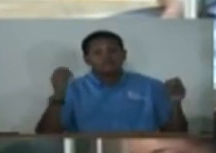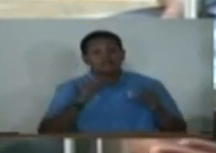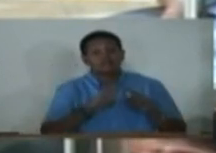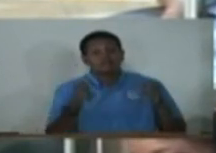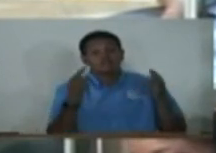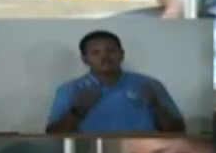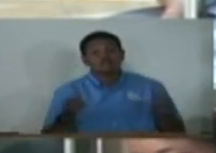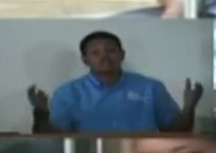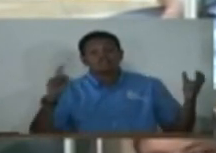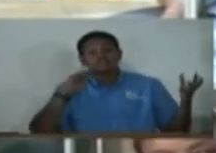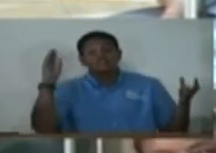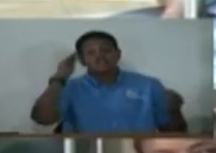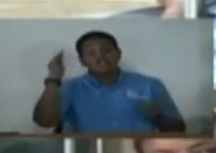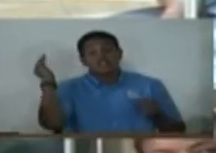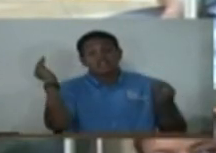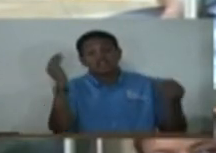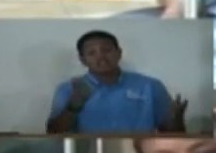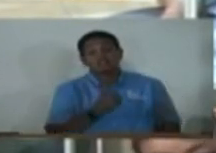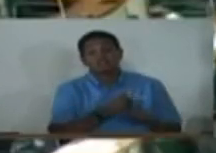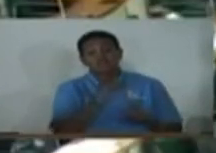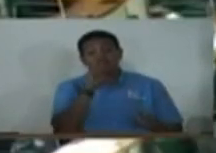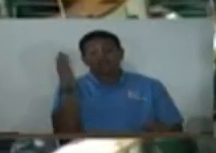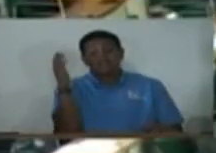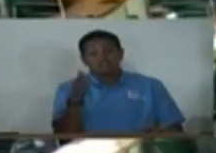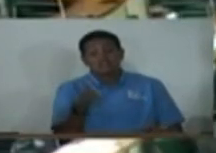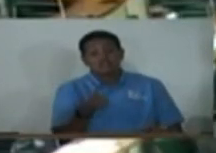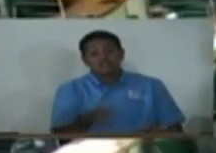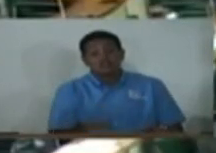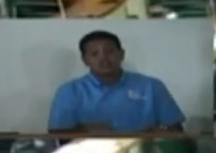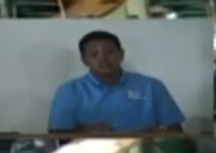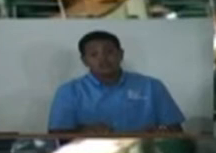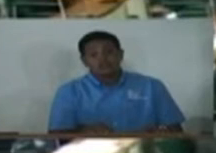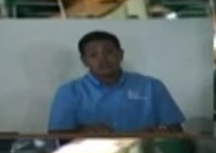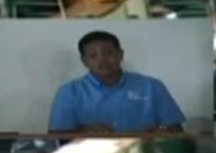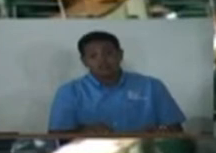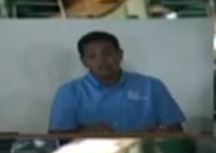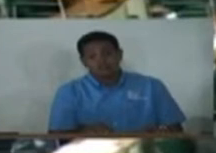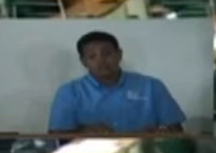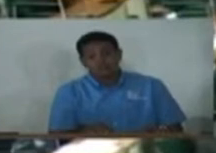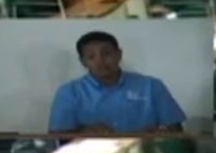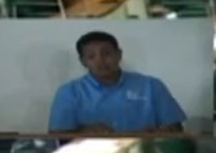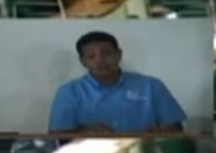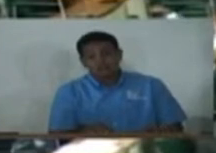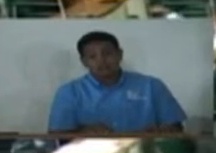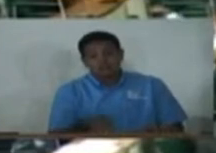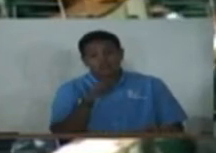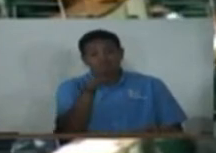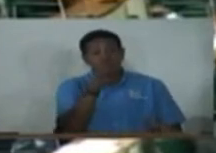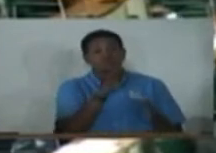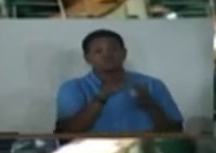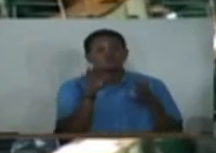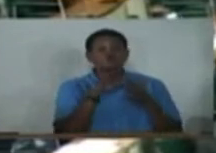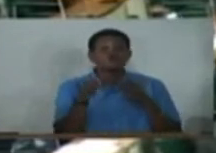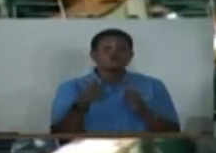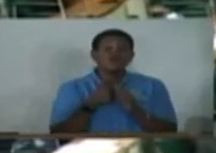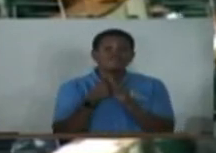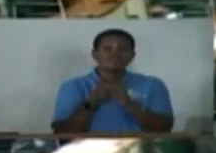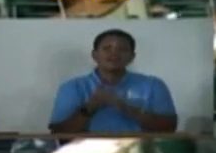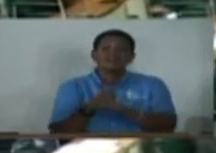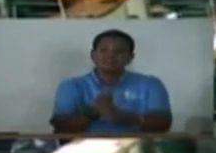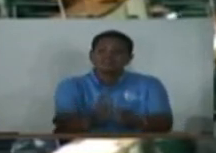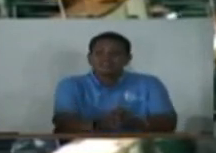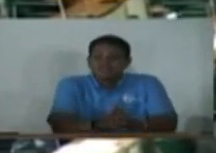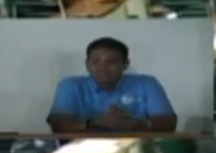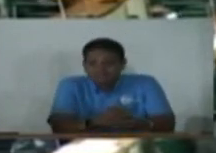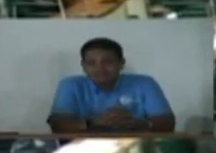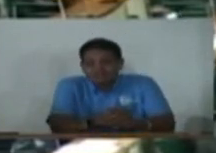the information is there. But you may choose to follow